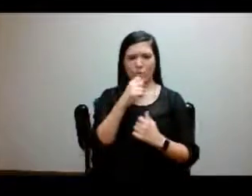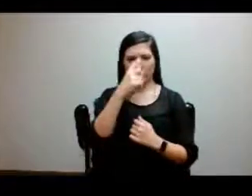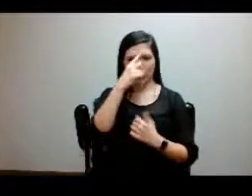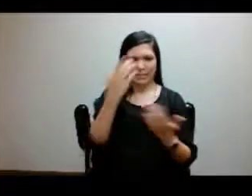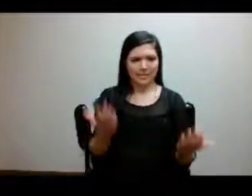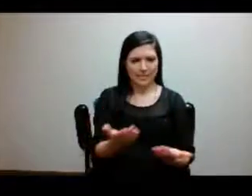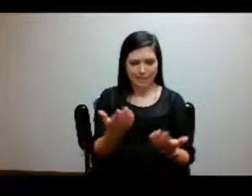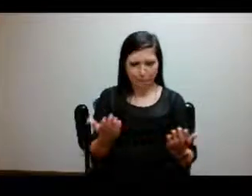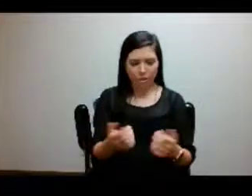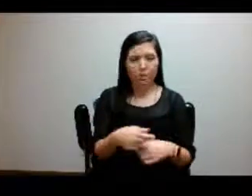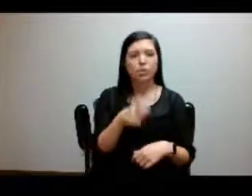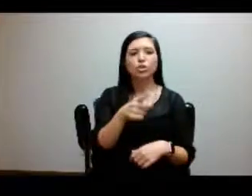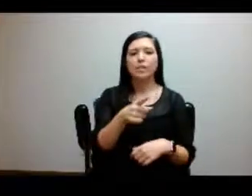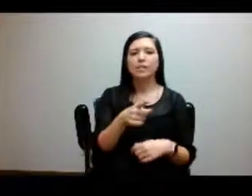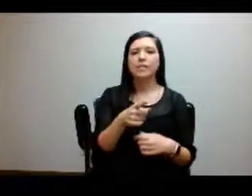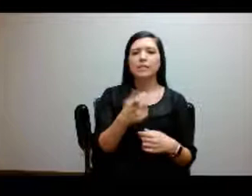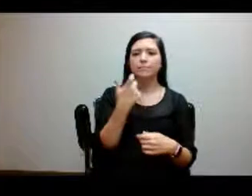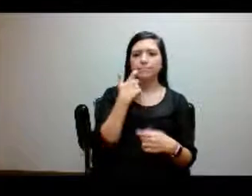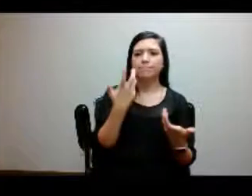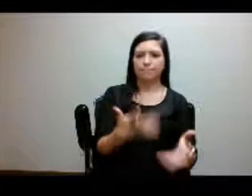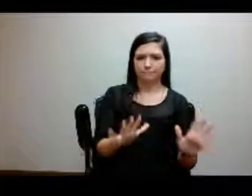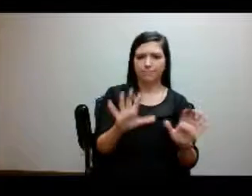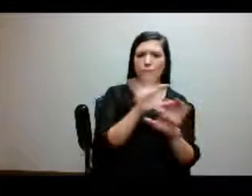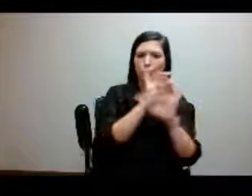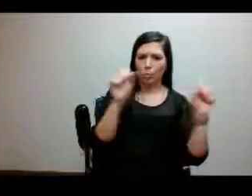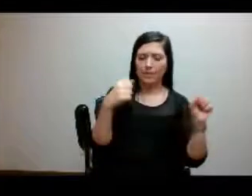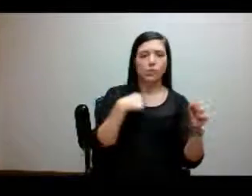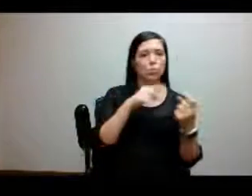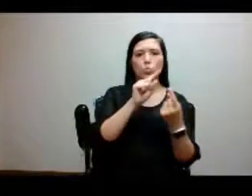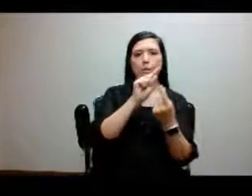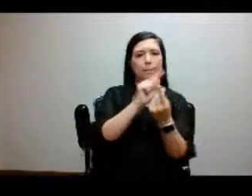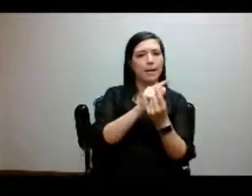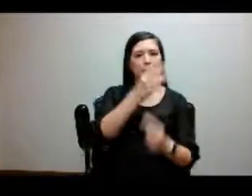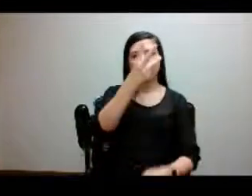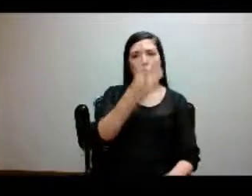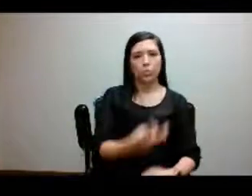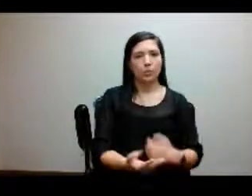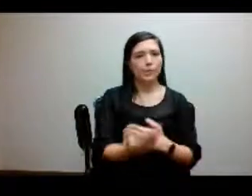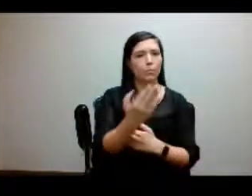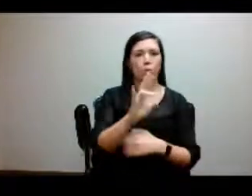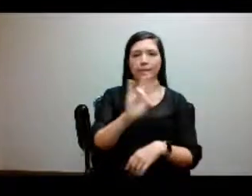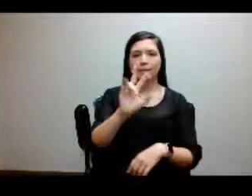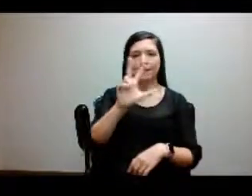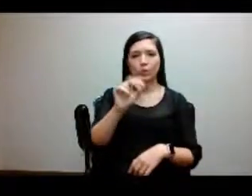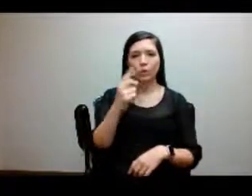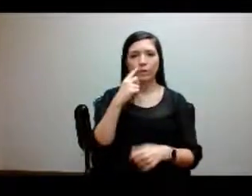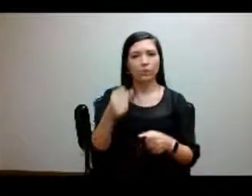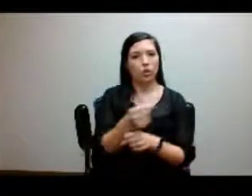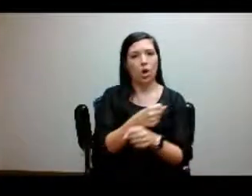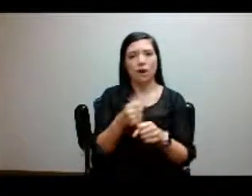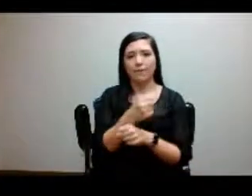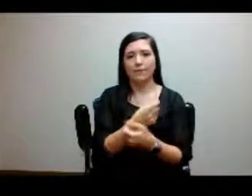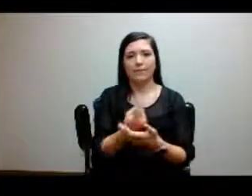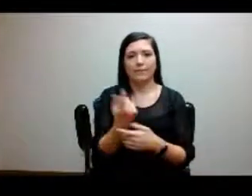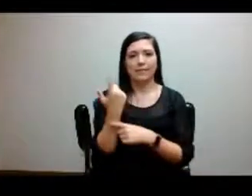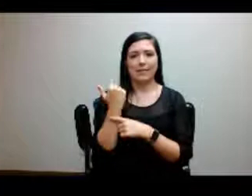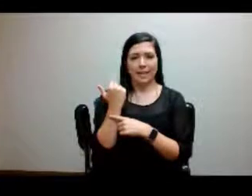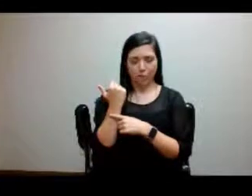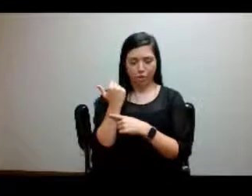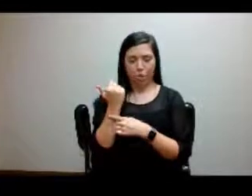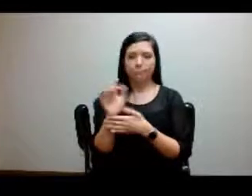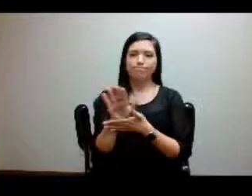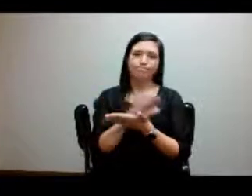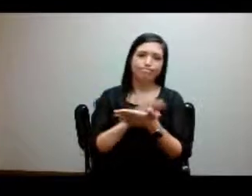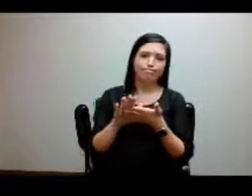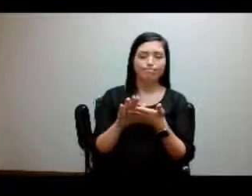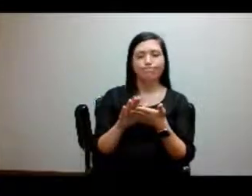is the outgoing president. She and I met every Wednesday morning at 7:30 for coffee last year. It was a pleasure